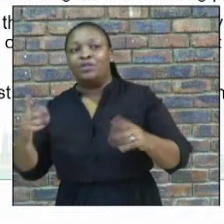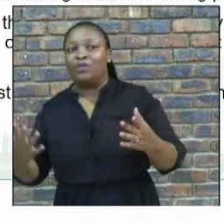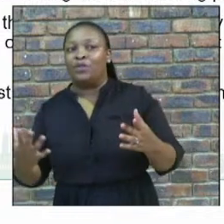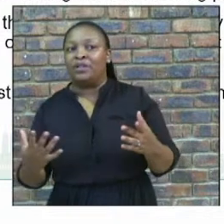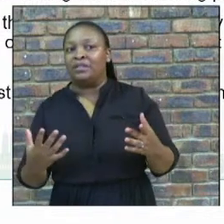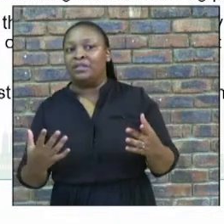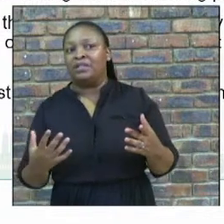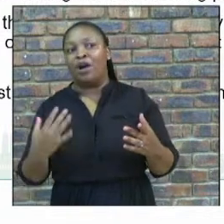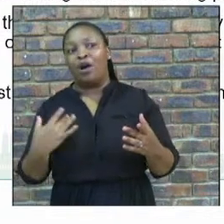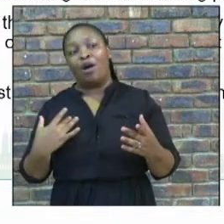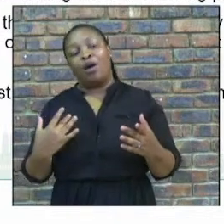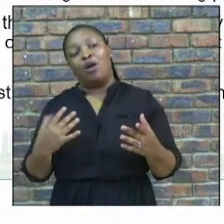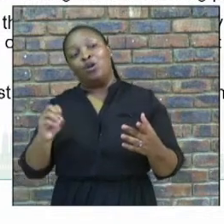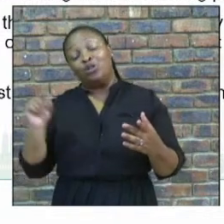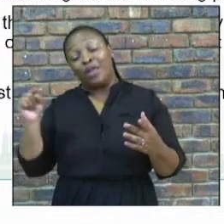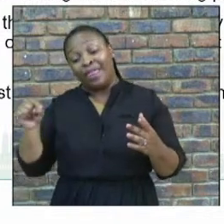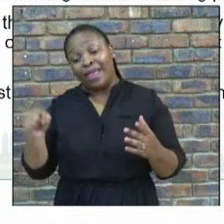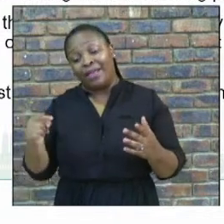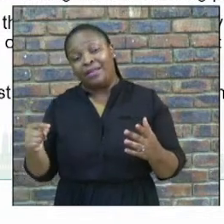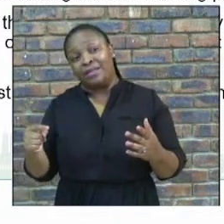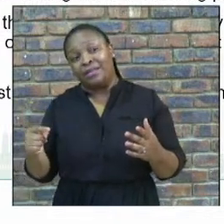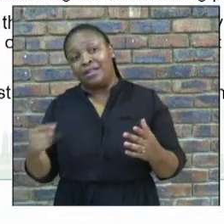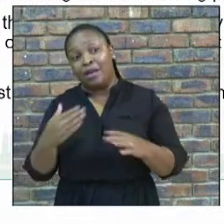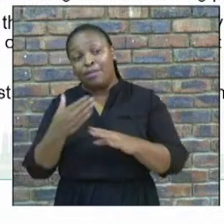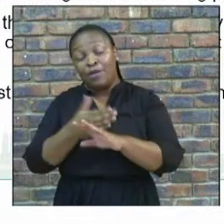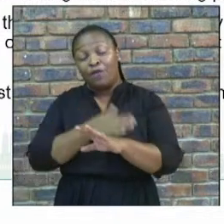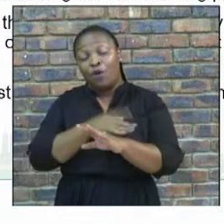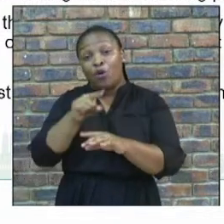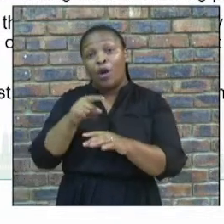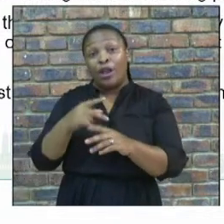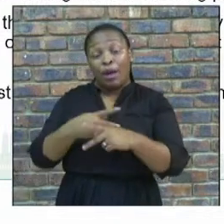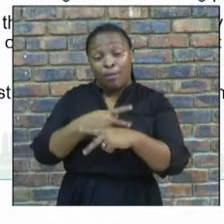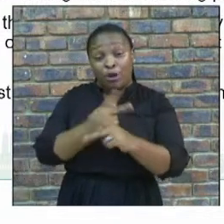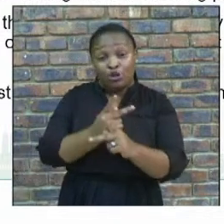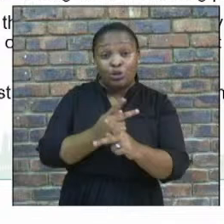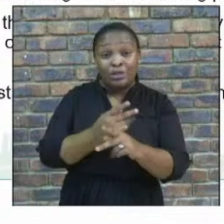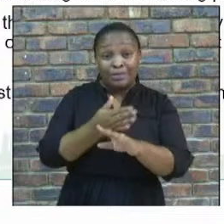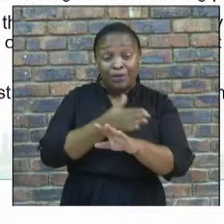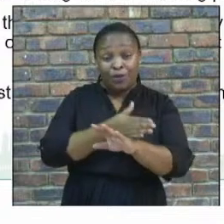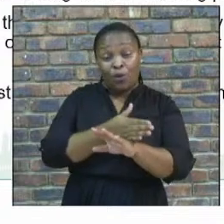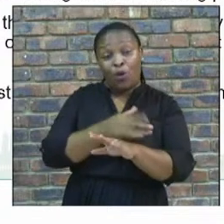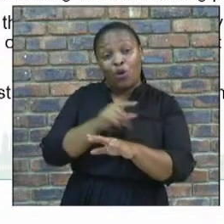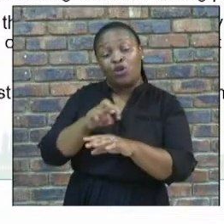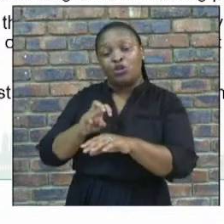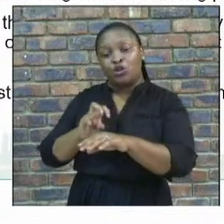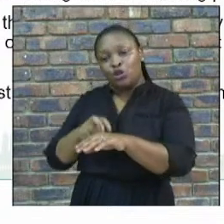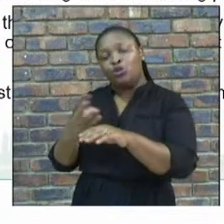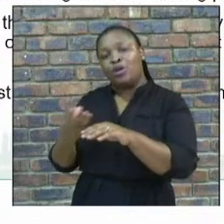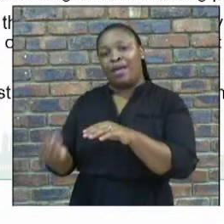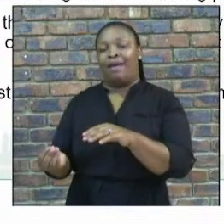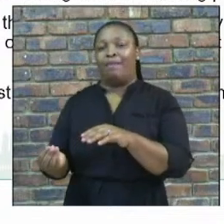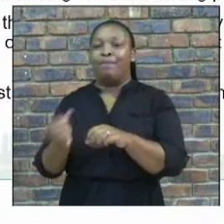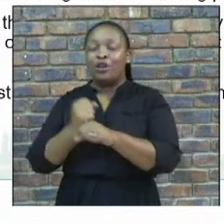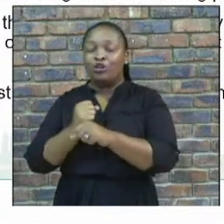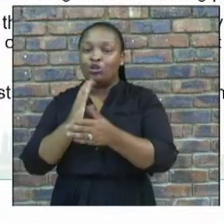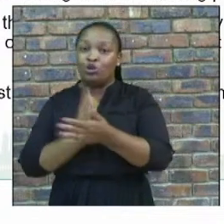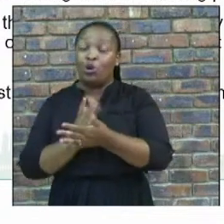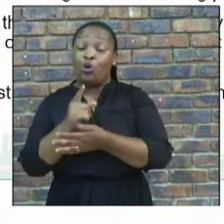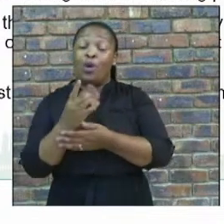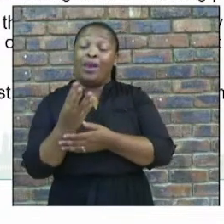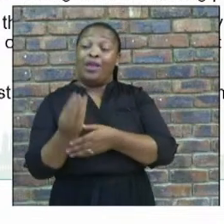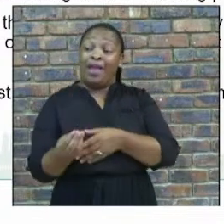the petroleum agency. So before you can produce, you need to do the test to ensure that